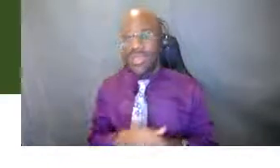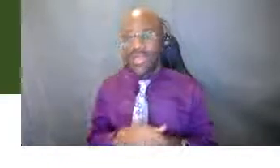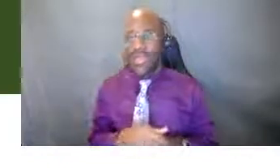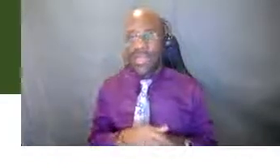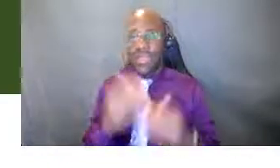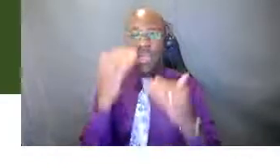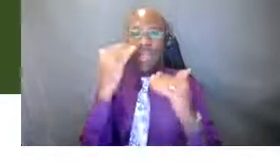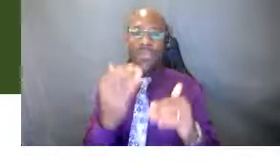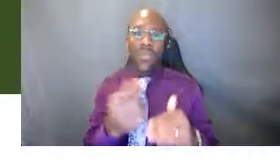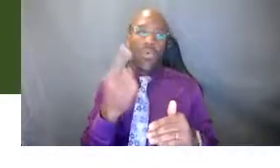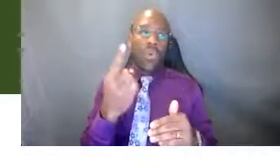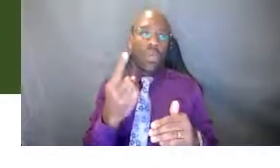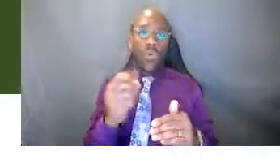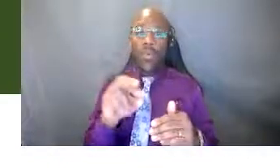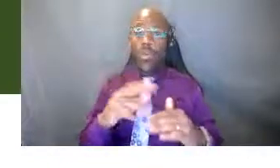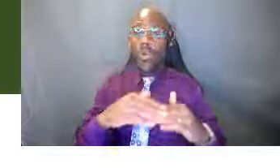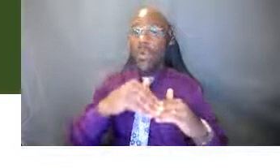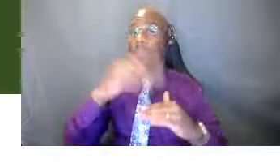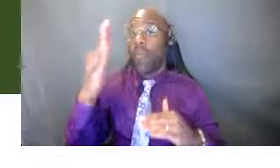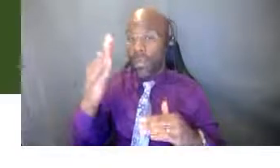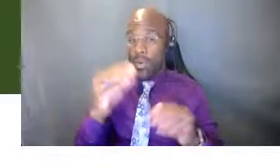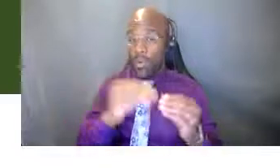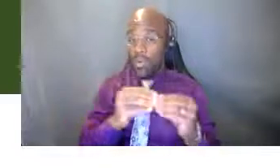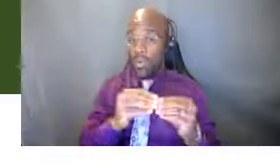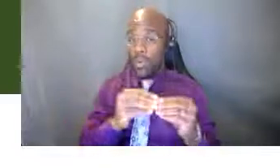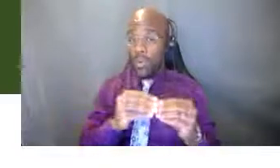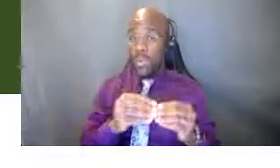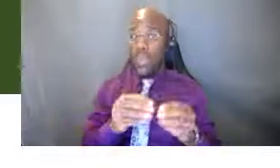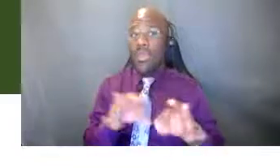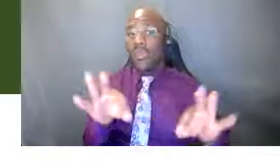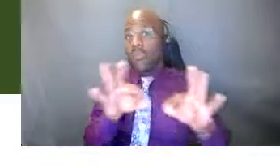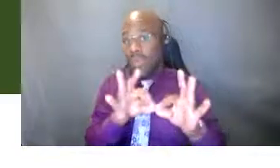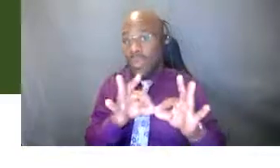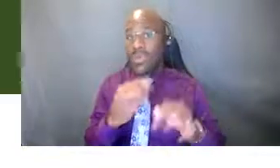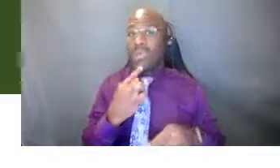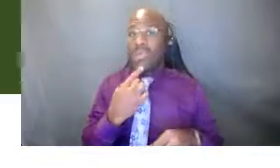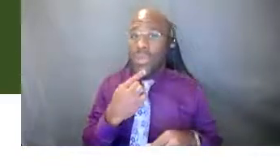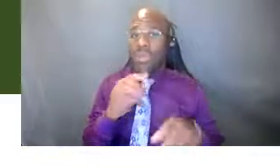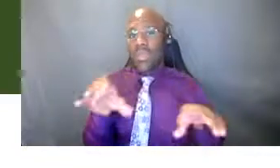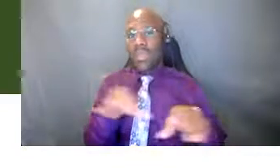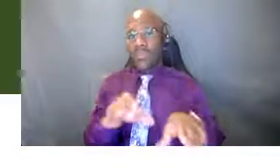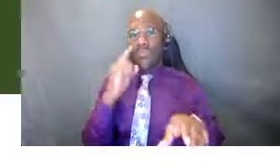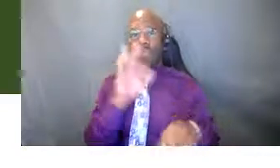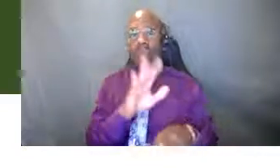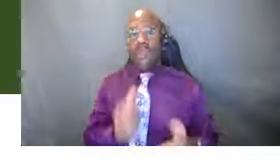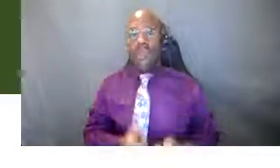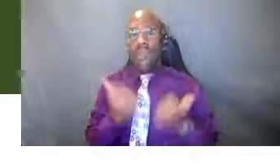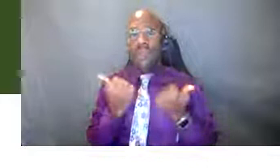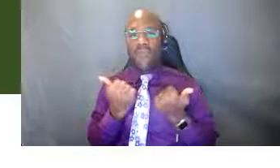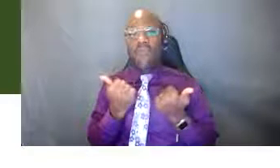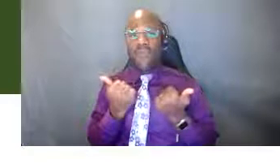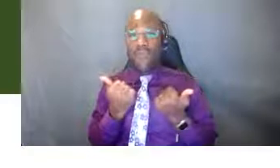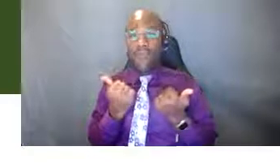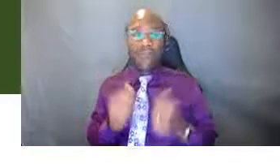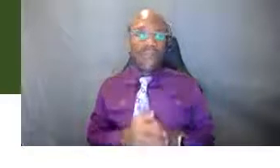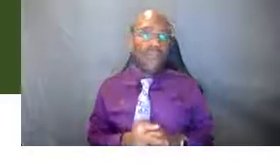entity. So persons with mental illness have a disability because they have a mental impairment that